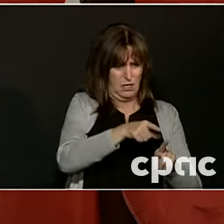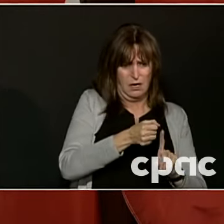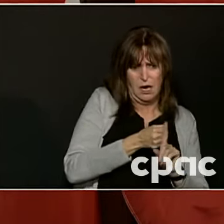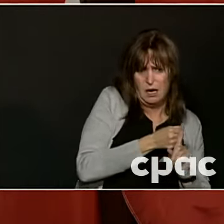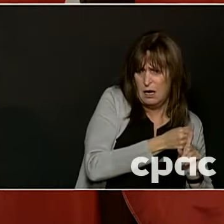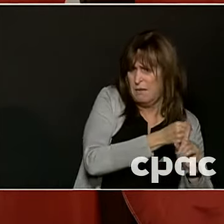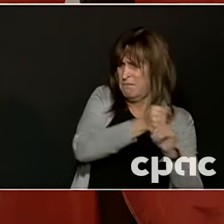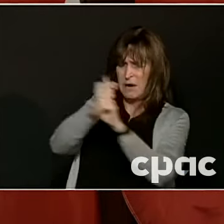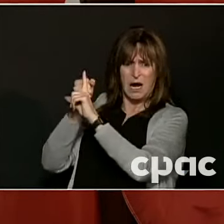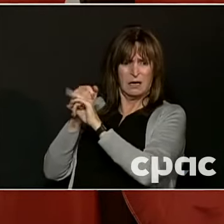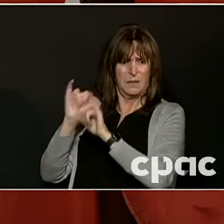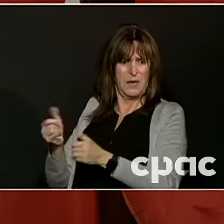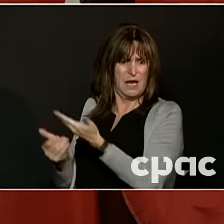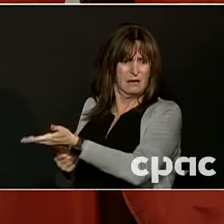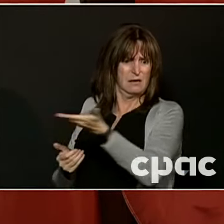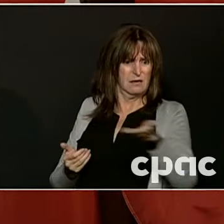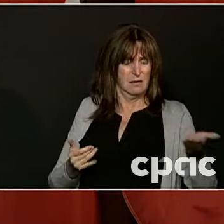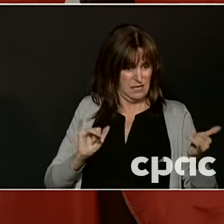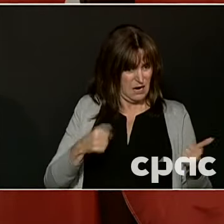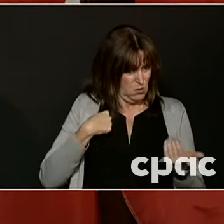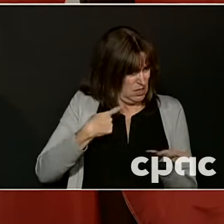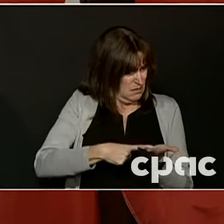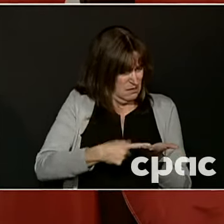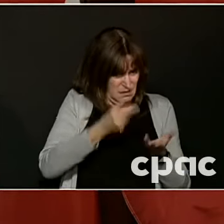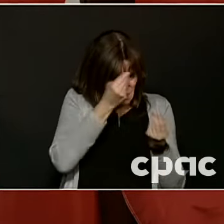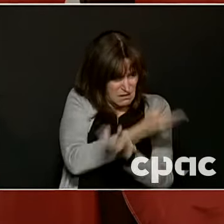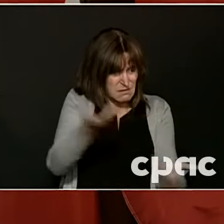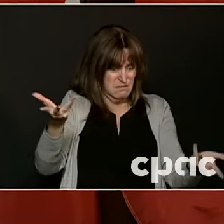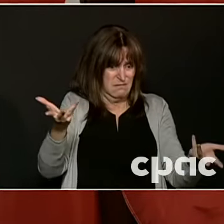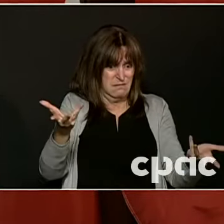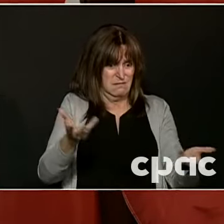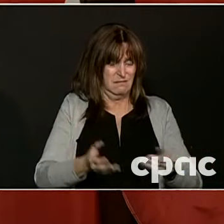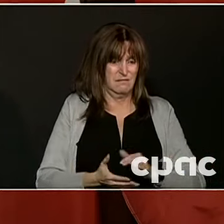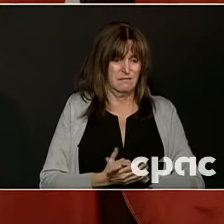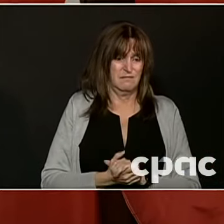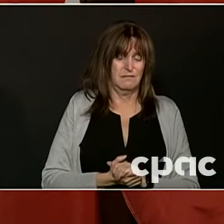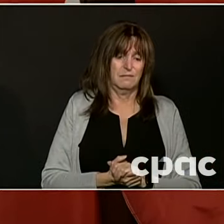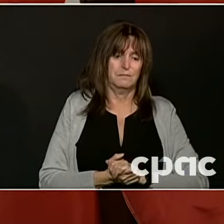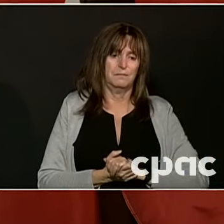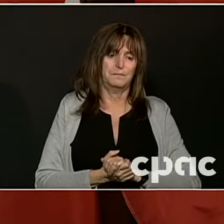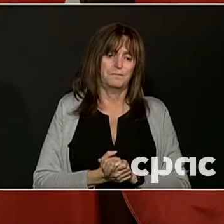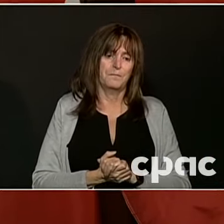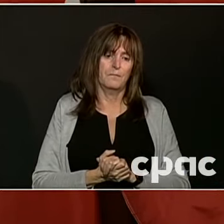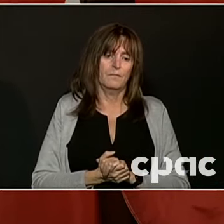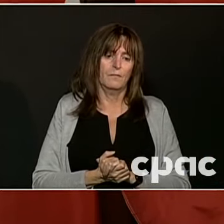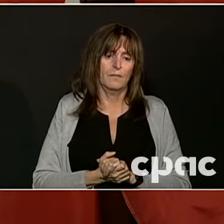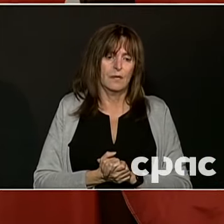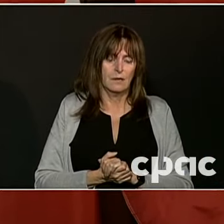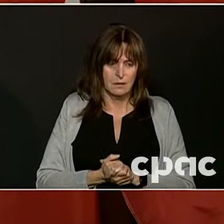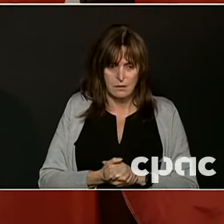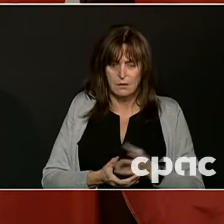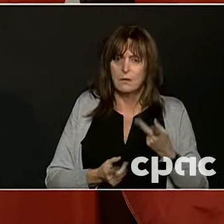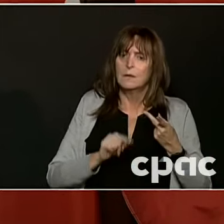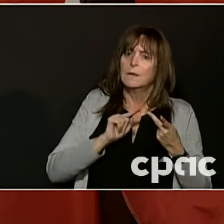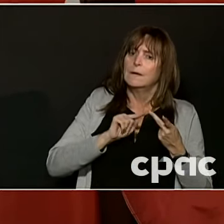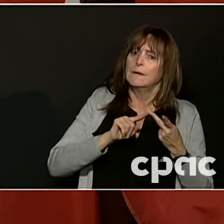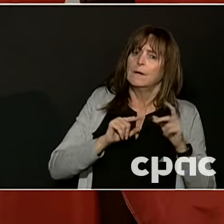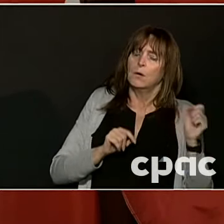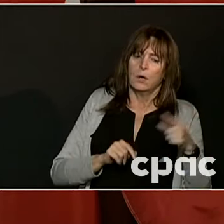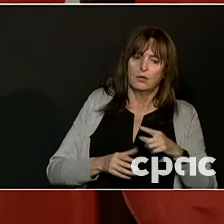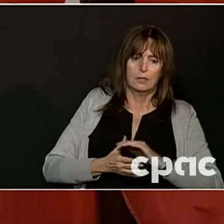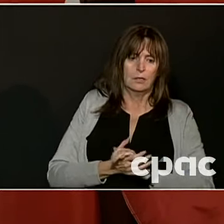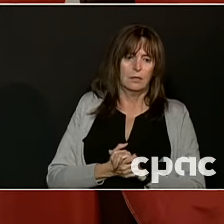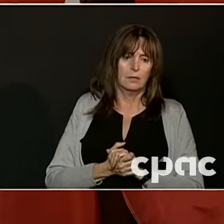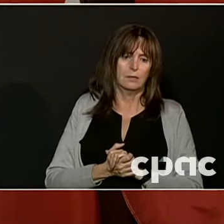up, I understand you want to act on the data and you want to clue people into this, but it does appear that people have clued out, so